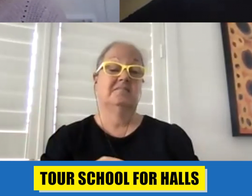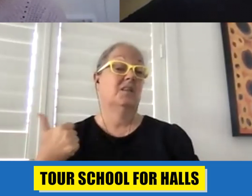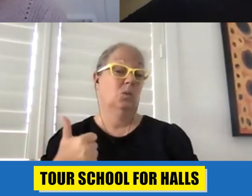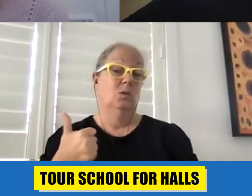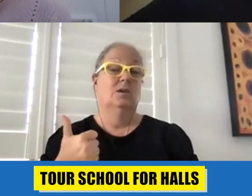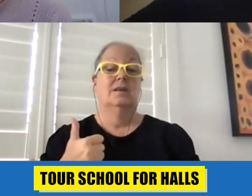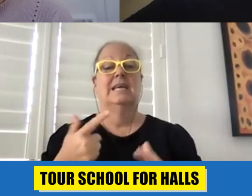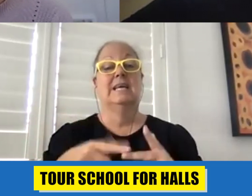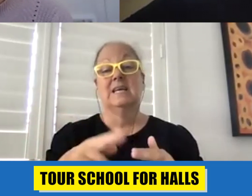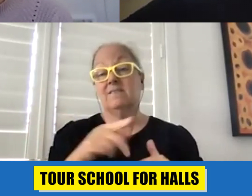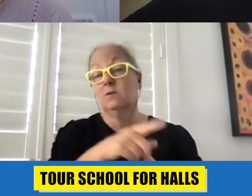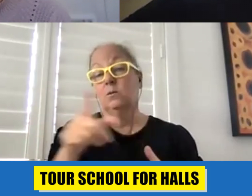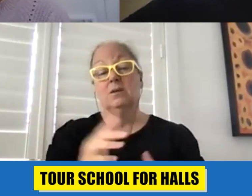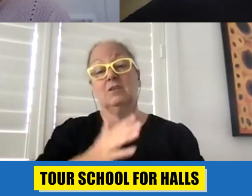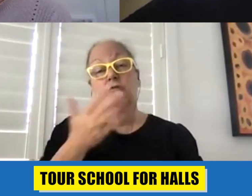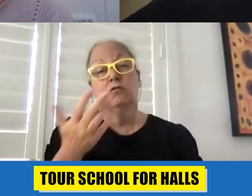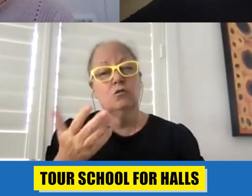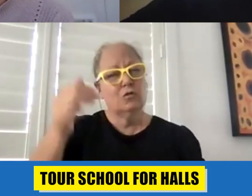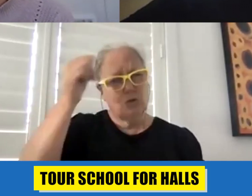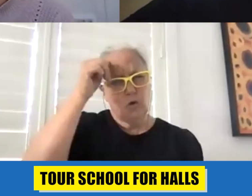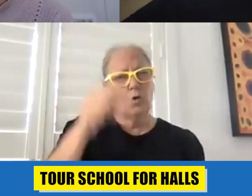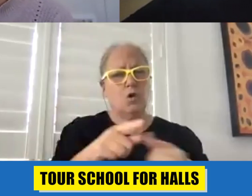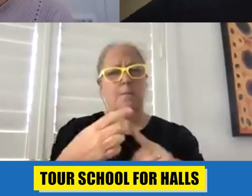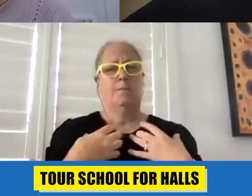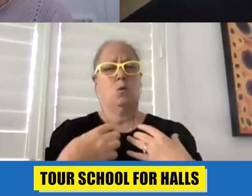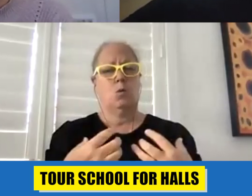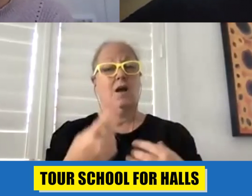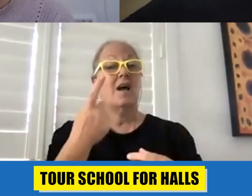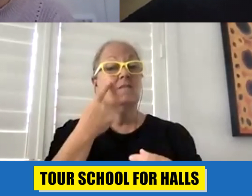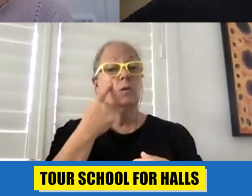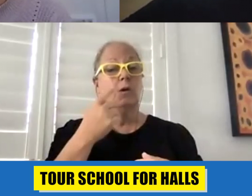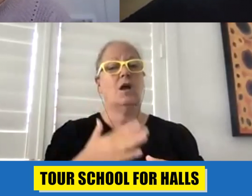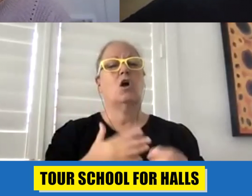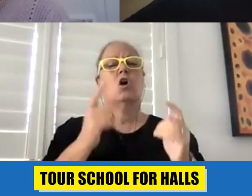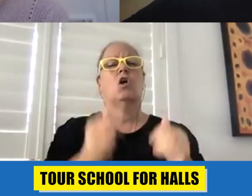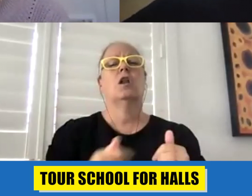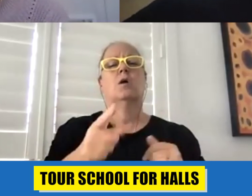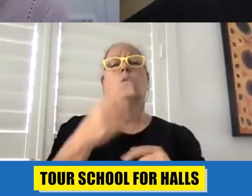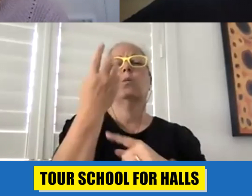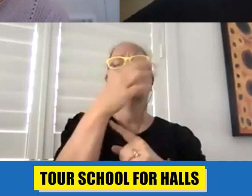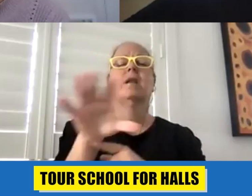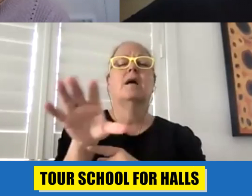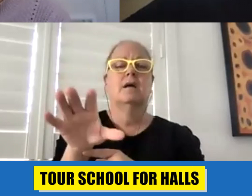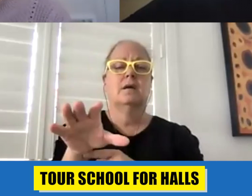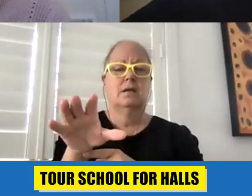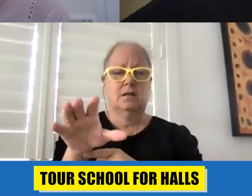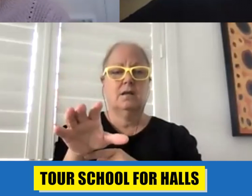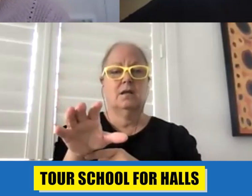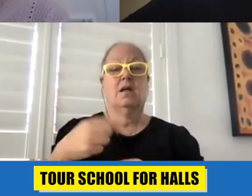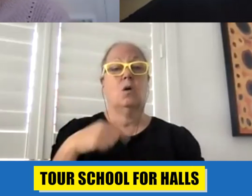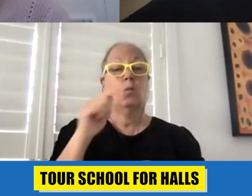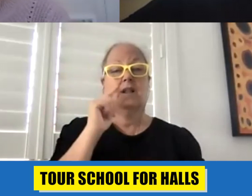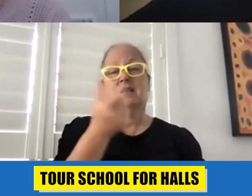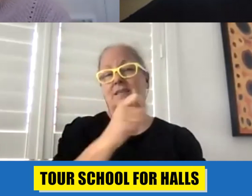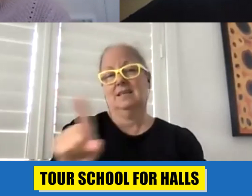anyone who's interested in learning more about those things to check out our couple of earlier webinars, which I'll send you a link